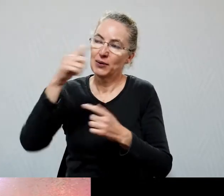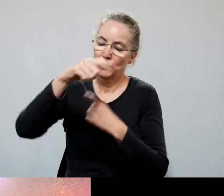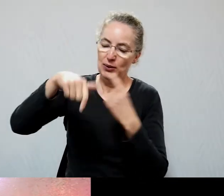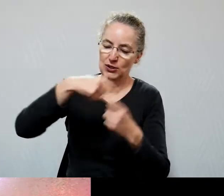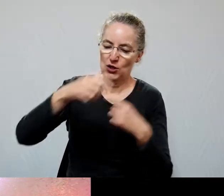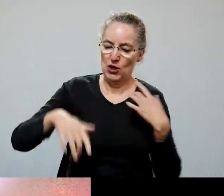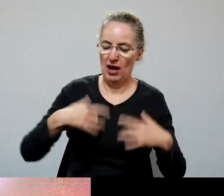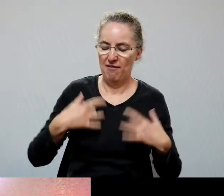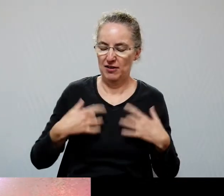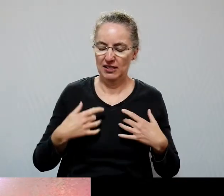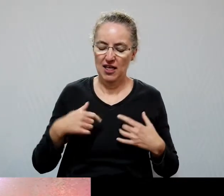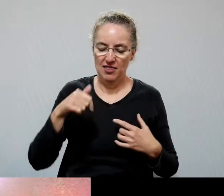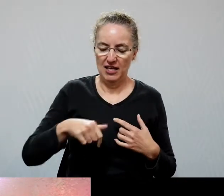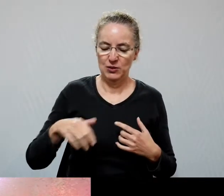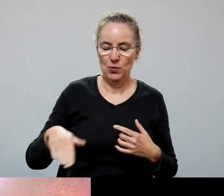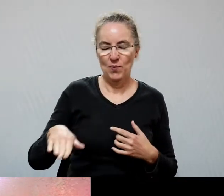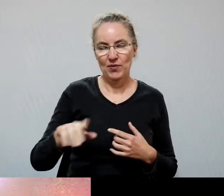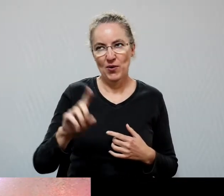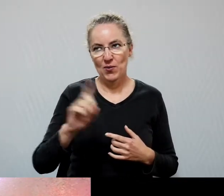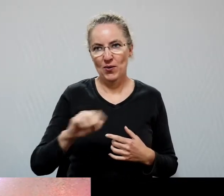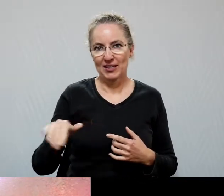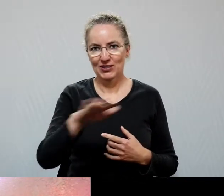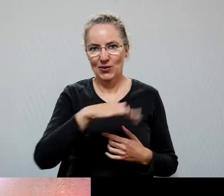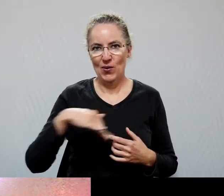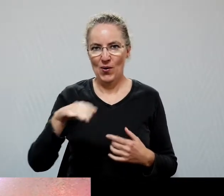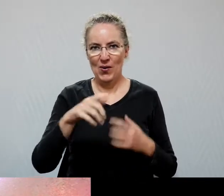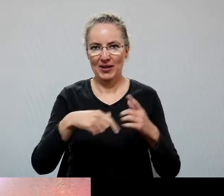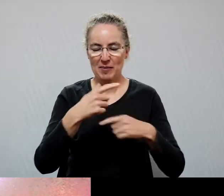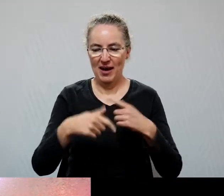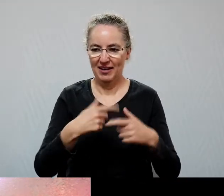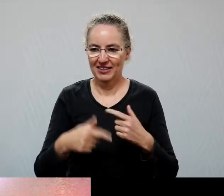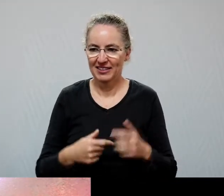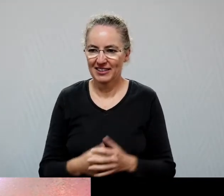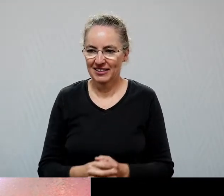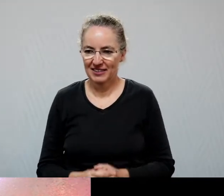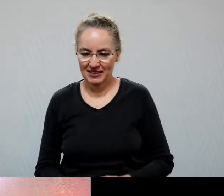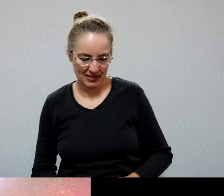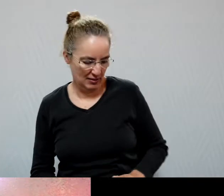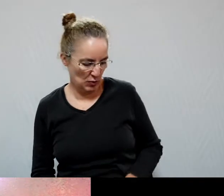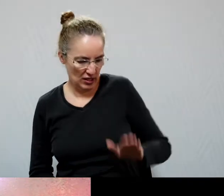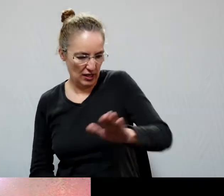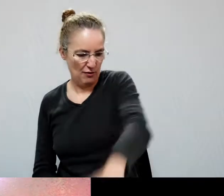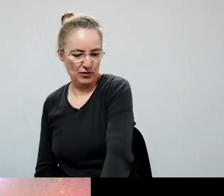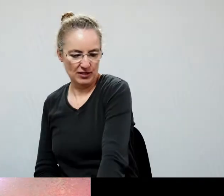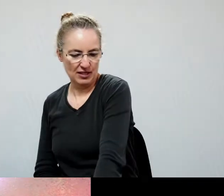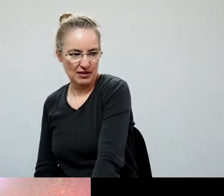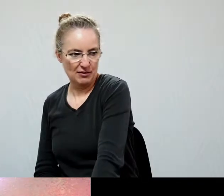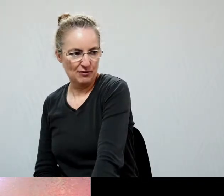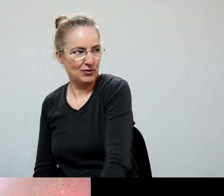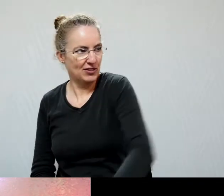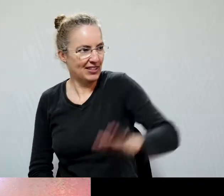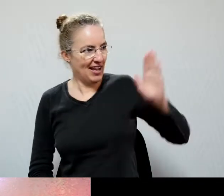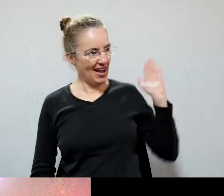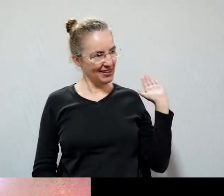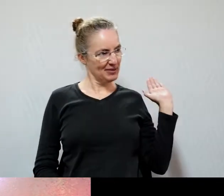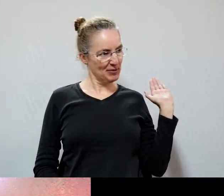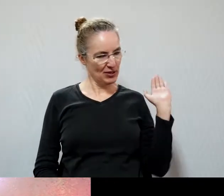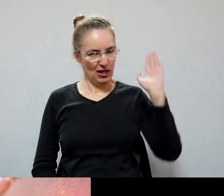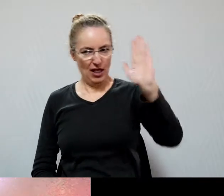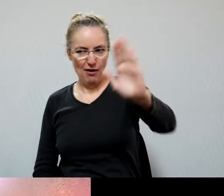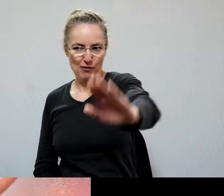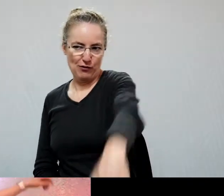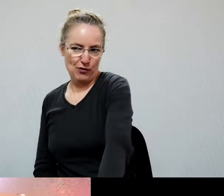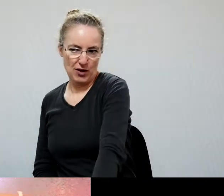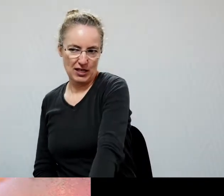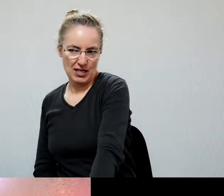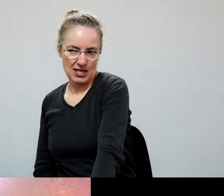around, and that's what it's all about. Left foot in, you put your left foot out, you put